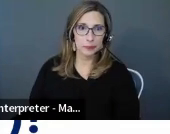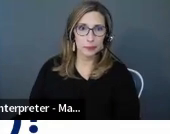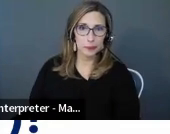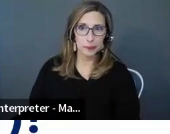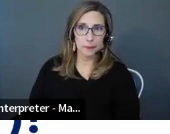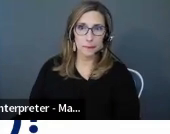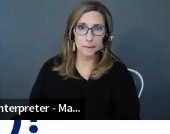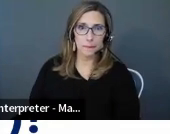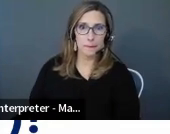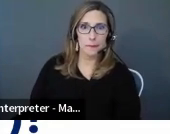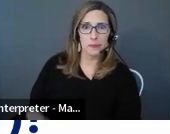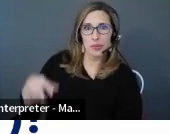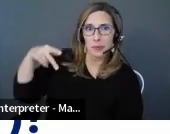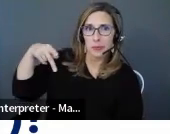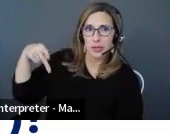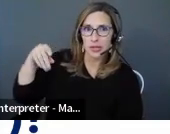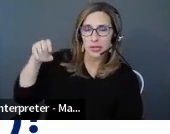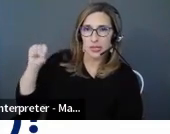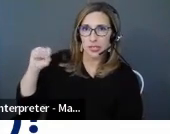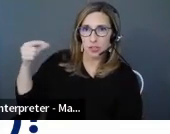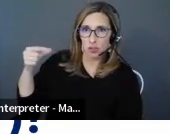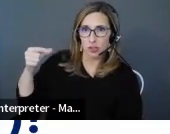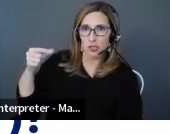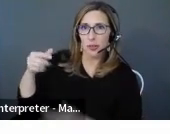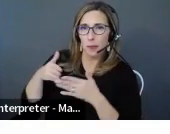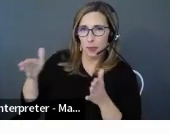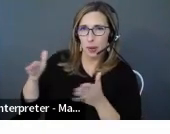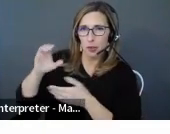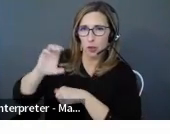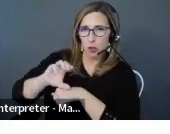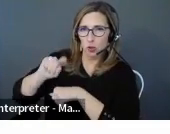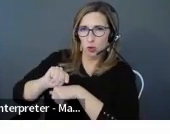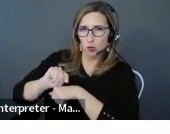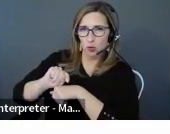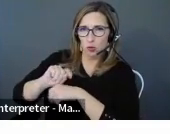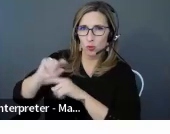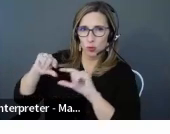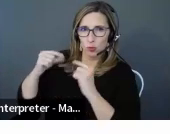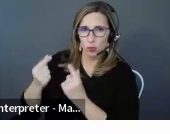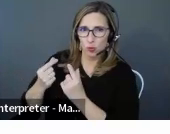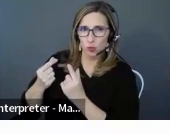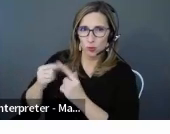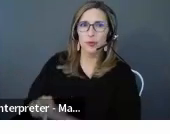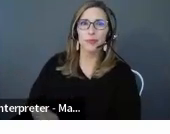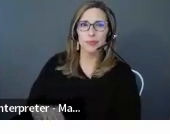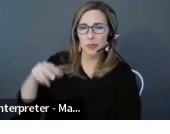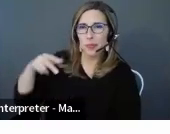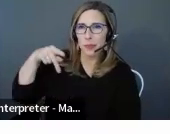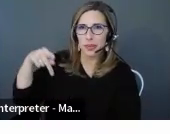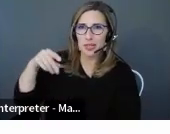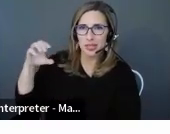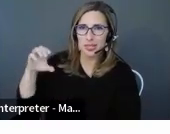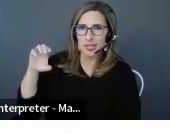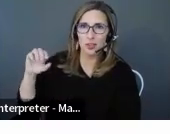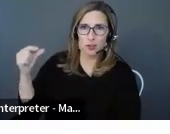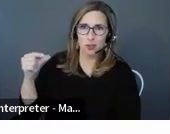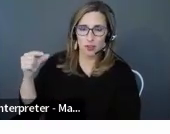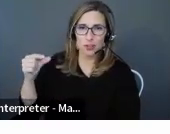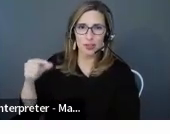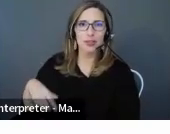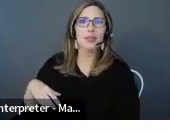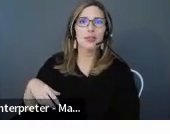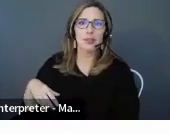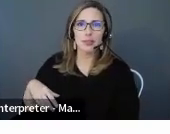Moving on to PCG's role, Public Consulting Group, I think we can go to the next slide. Sorry. Public Consulting Group,